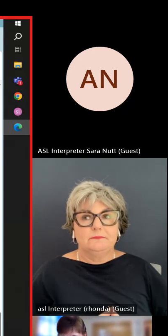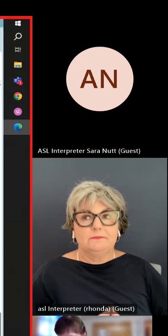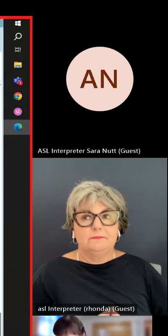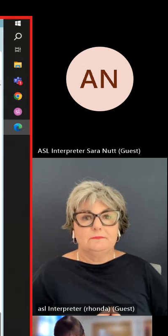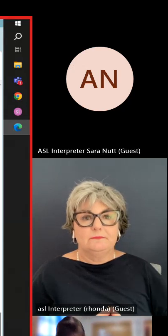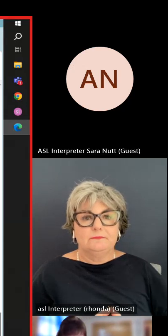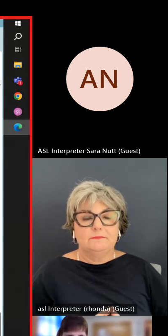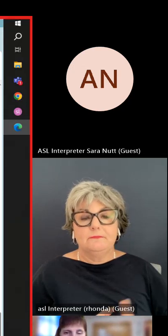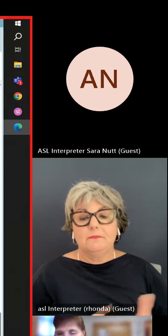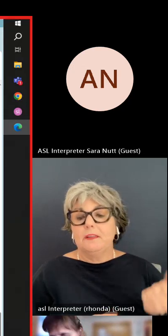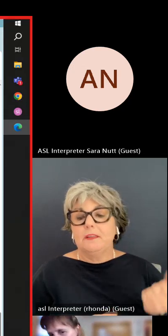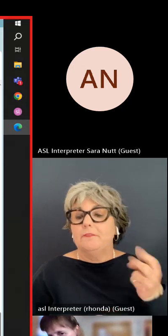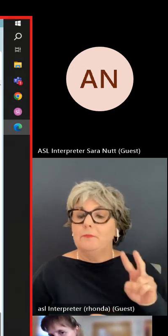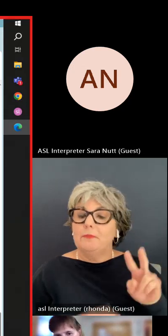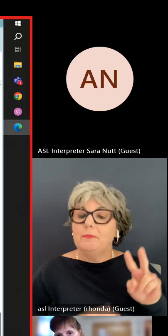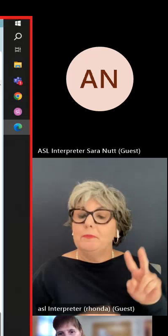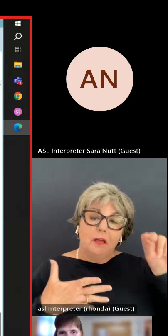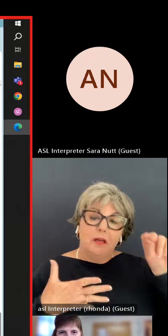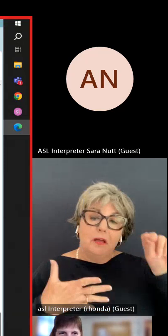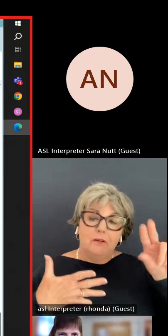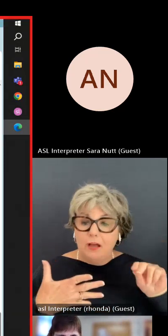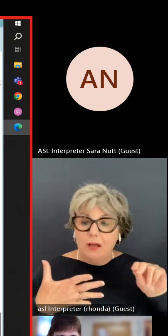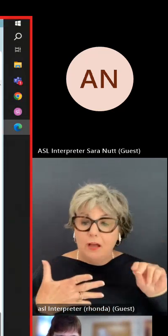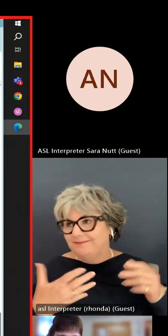See a couple of no's? No? Okay.